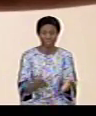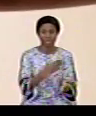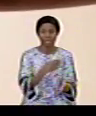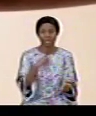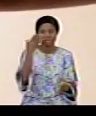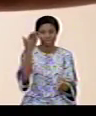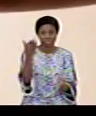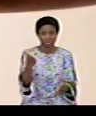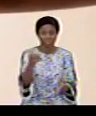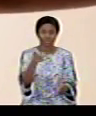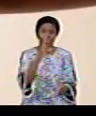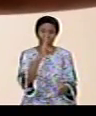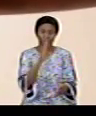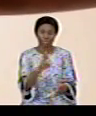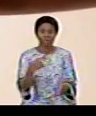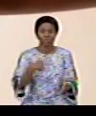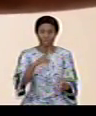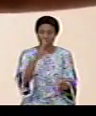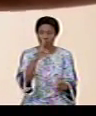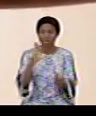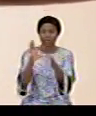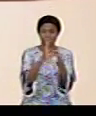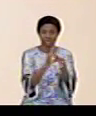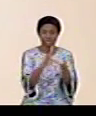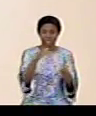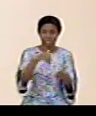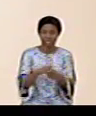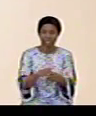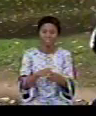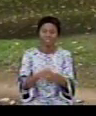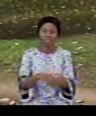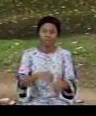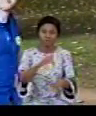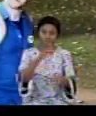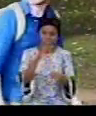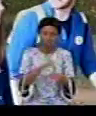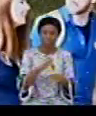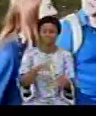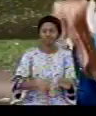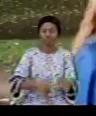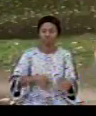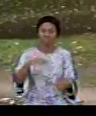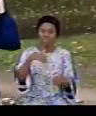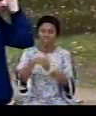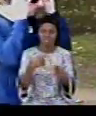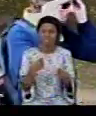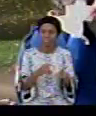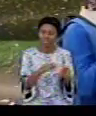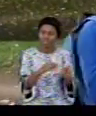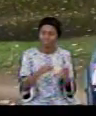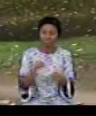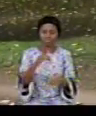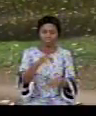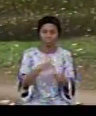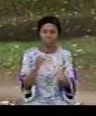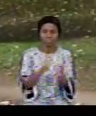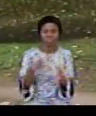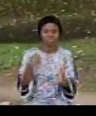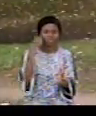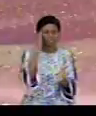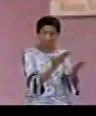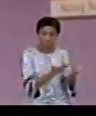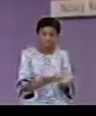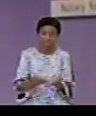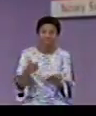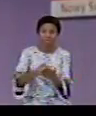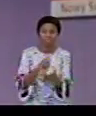purpose were United in passion were United in the tribe that we're going to get the gospel to everyone and